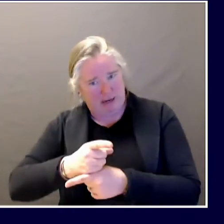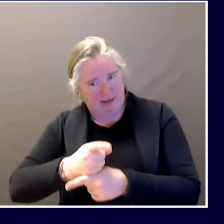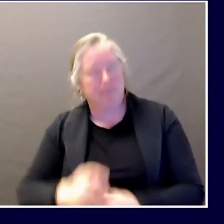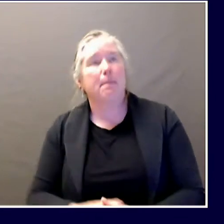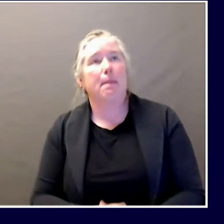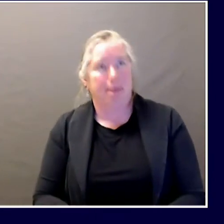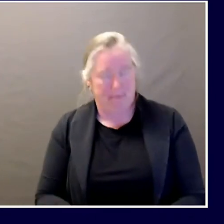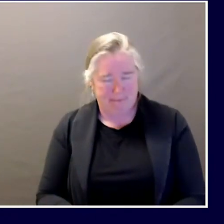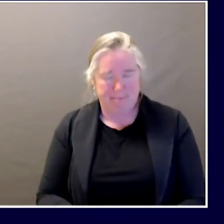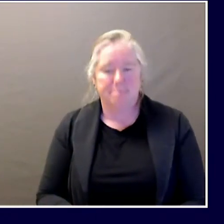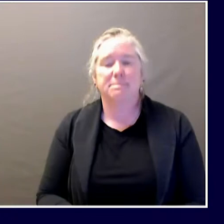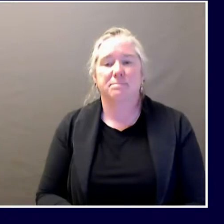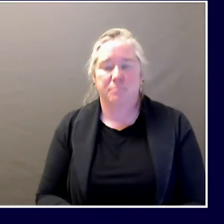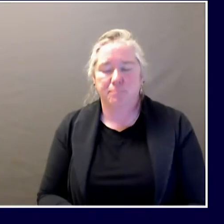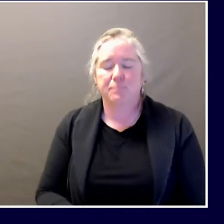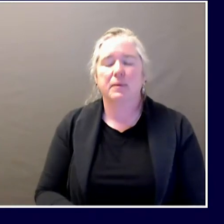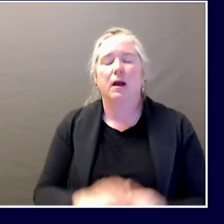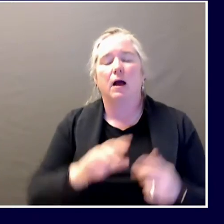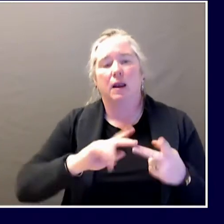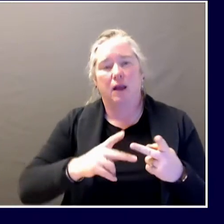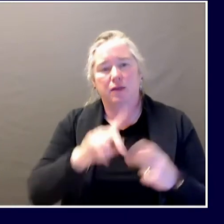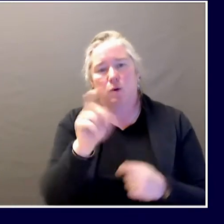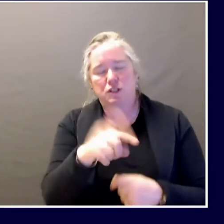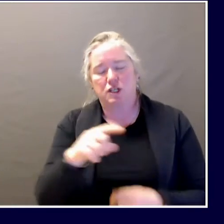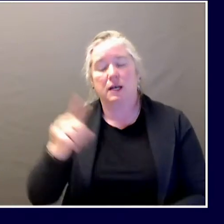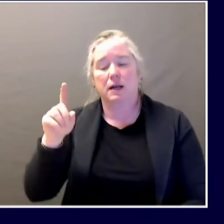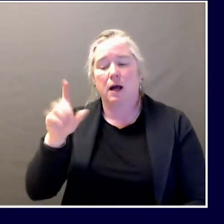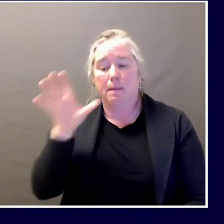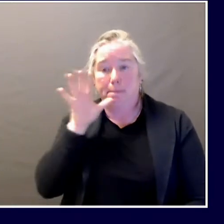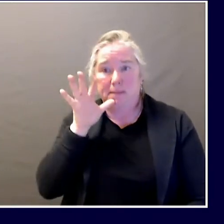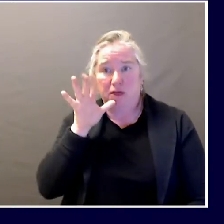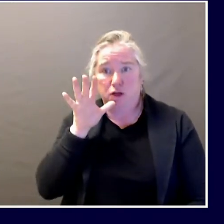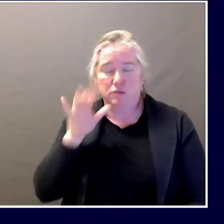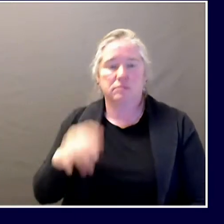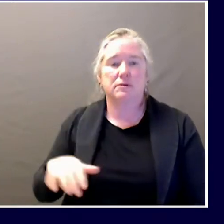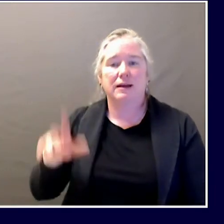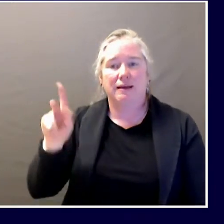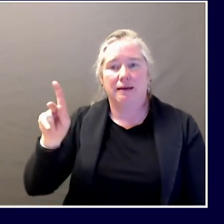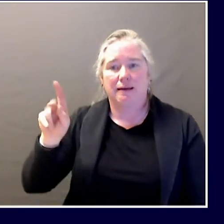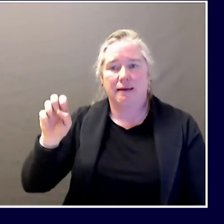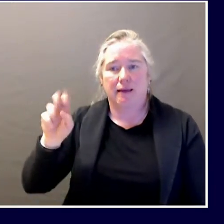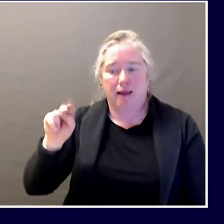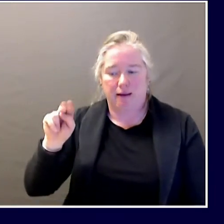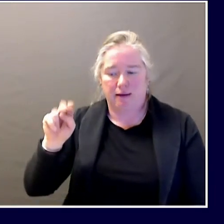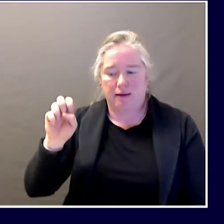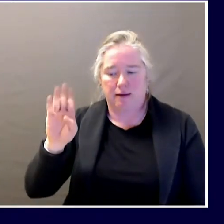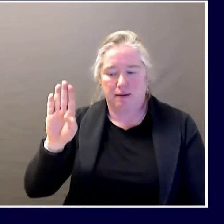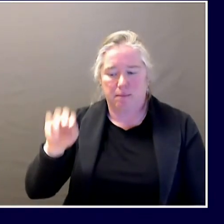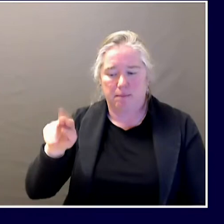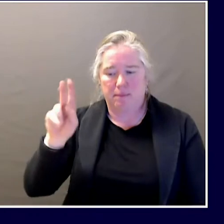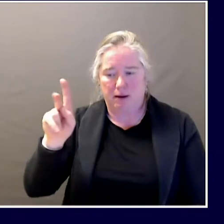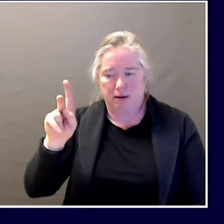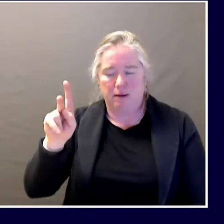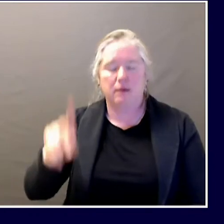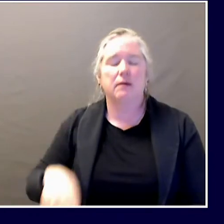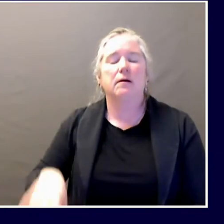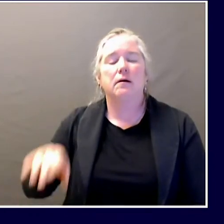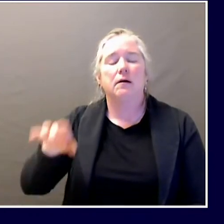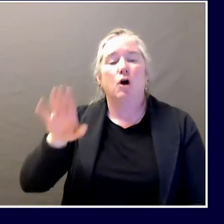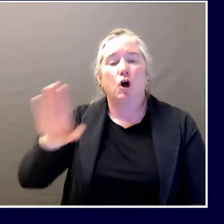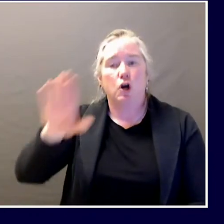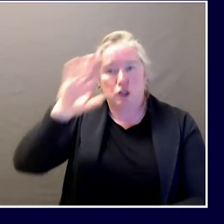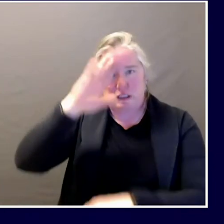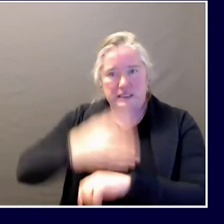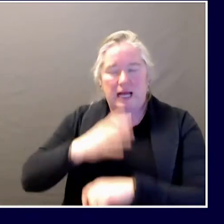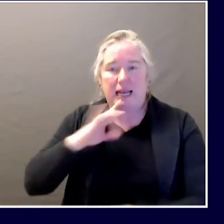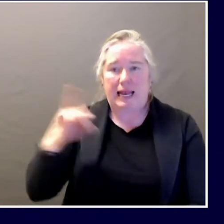question, I spoke with a mother in Kennebunk whose 18-year-old son has kept an especially small bubble throughout the pandemic